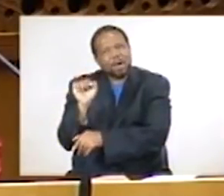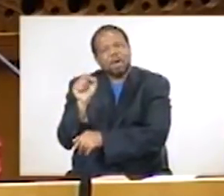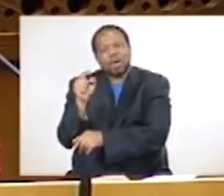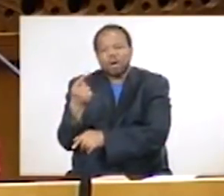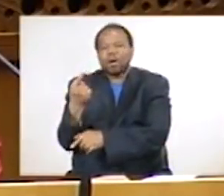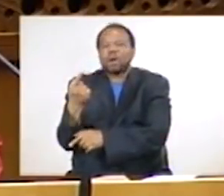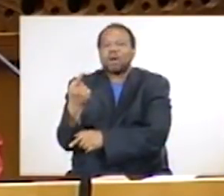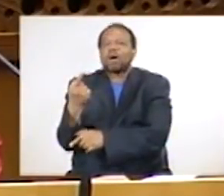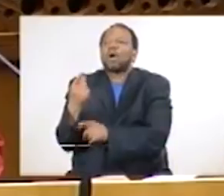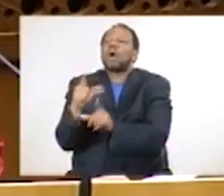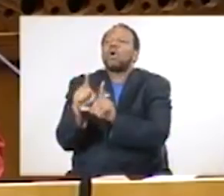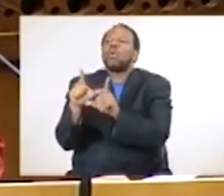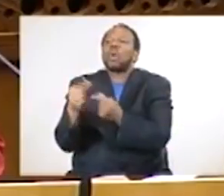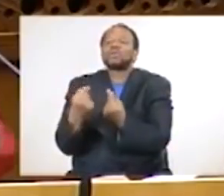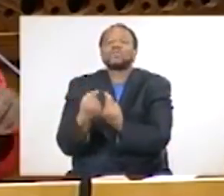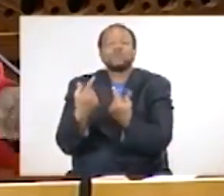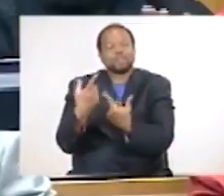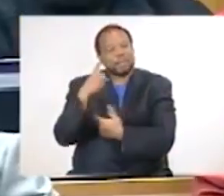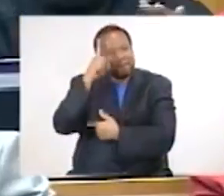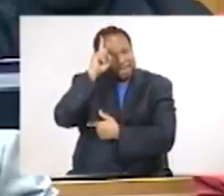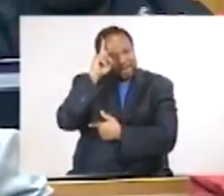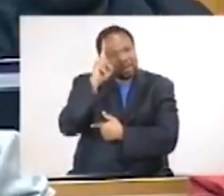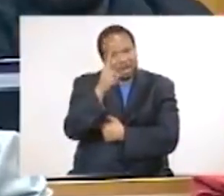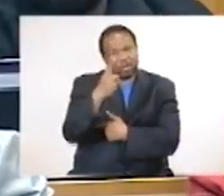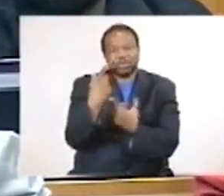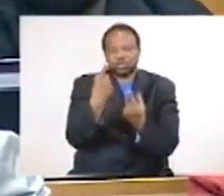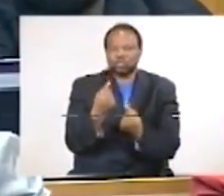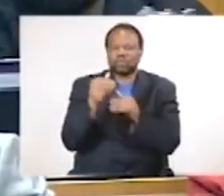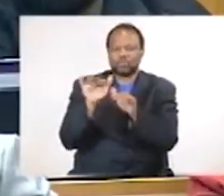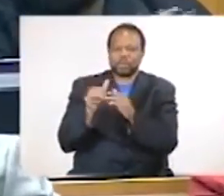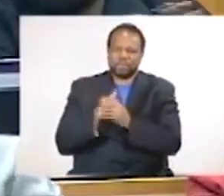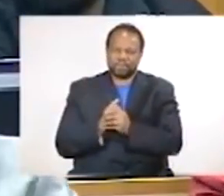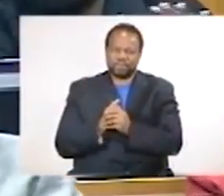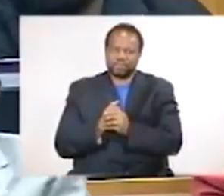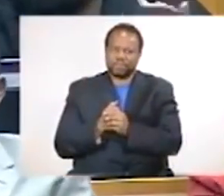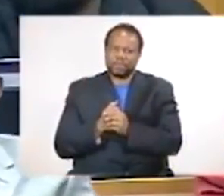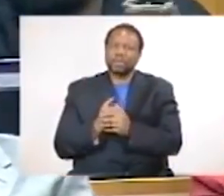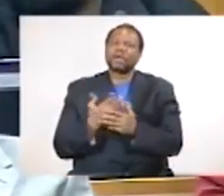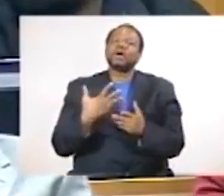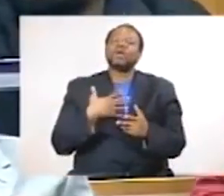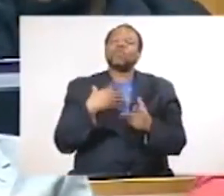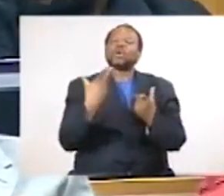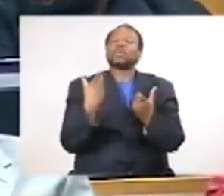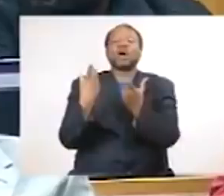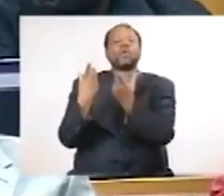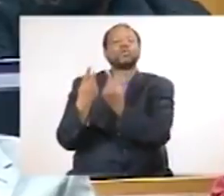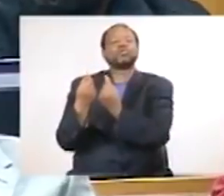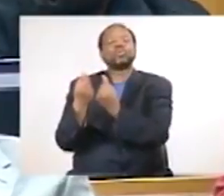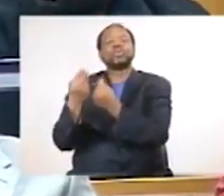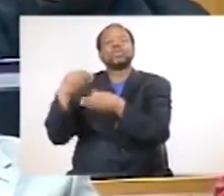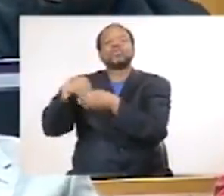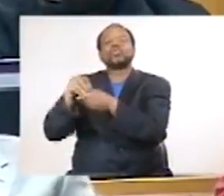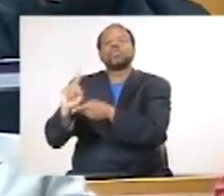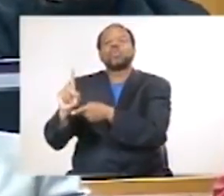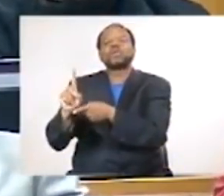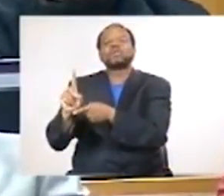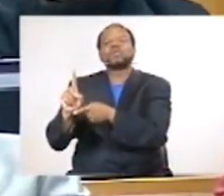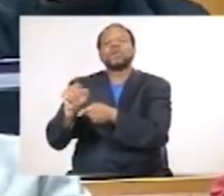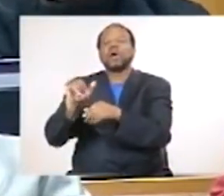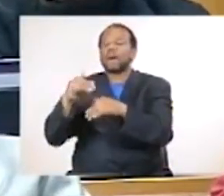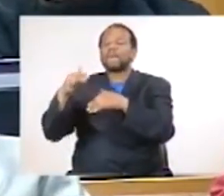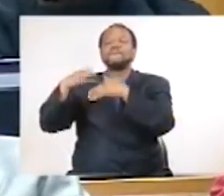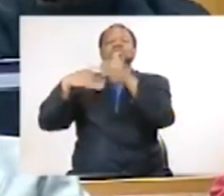Mr. President, I won't be cleaning on Mandela Day. I will be involved in a more productive activities which will leave